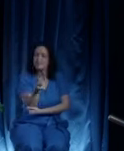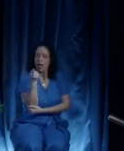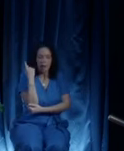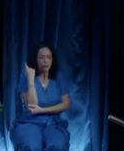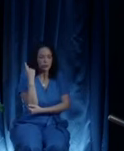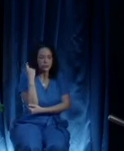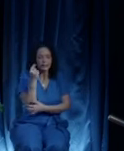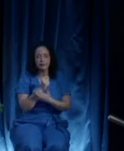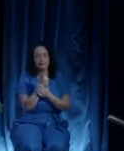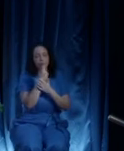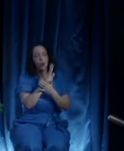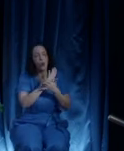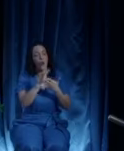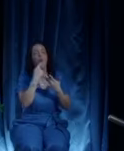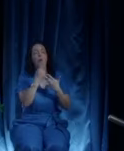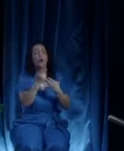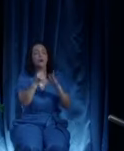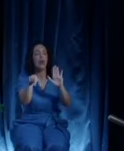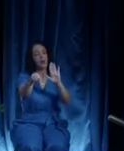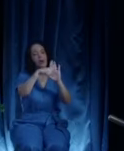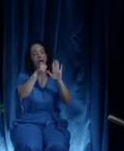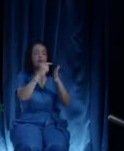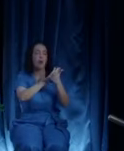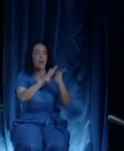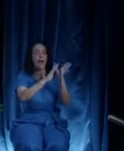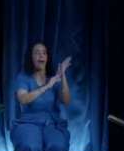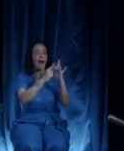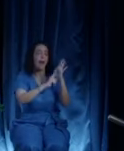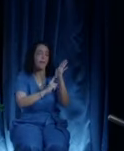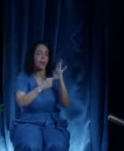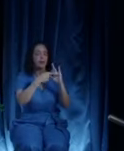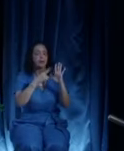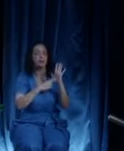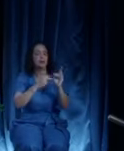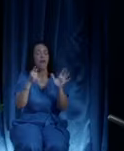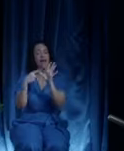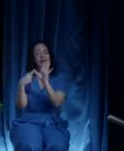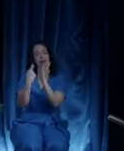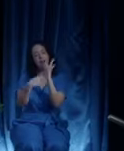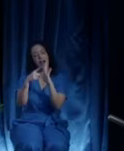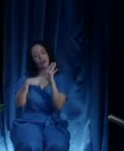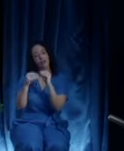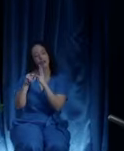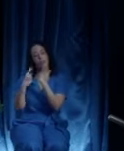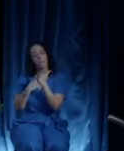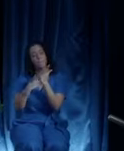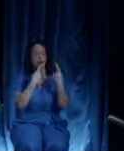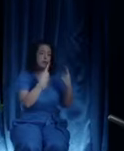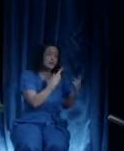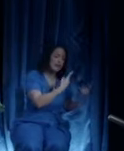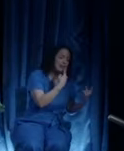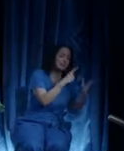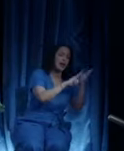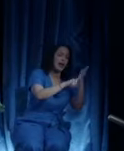a line from Hamilton the musical popped into my head, where Aaron Burr tells a young Alexander Hamilton, talk